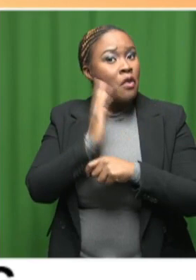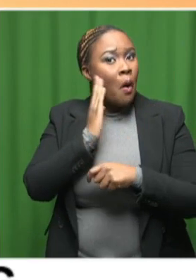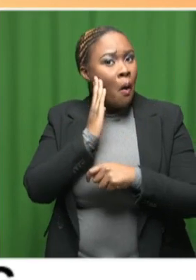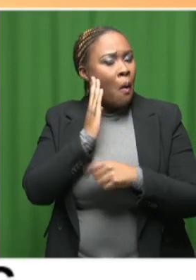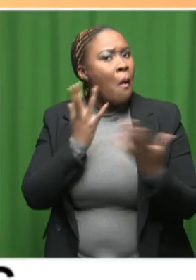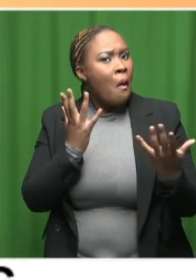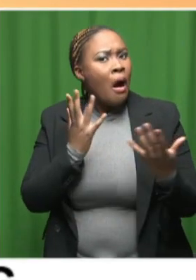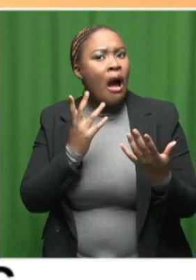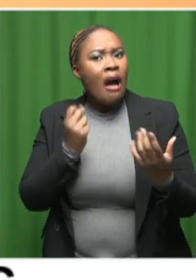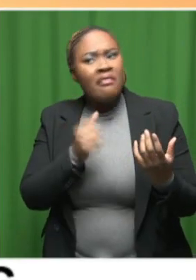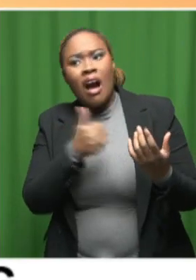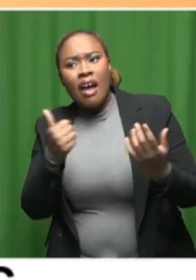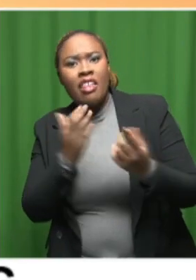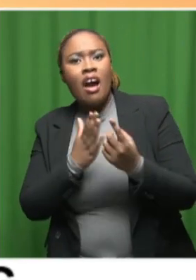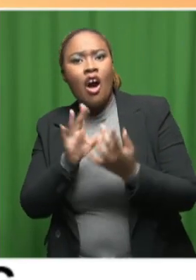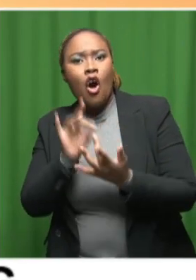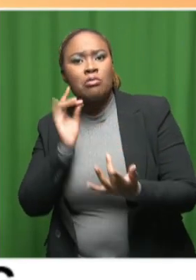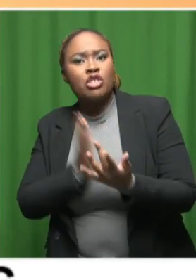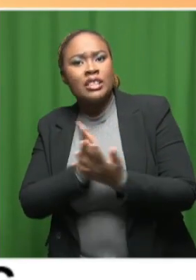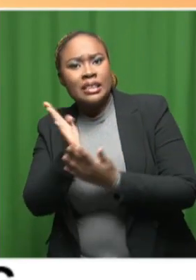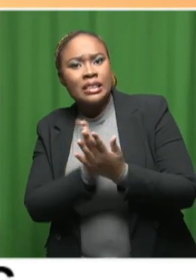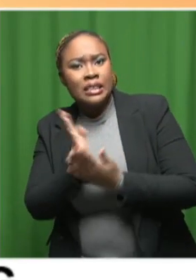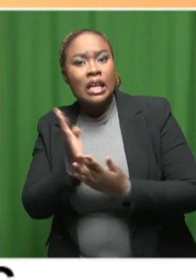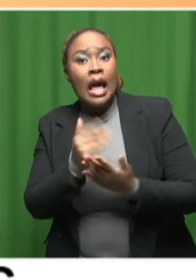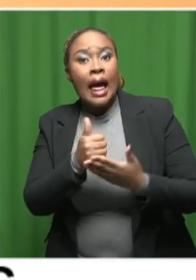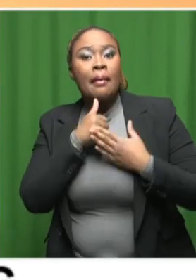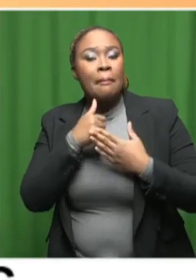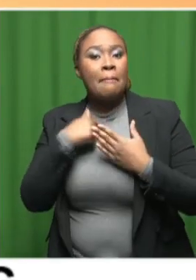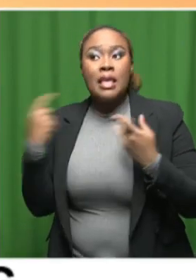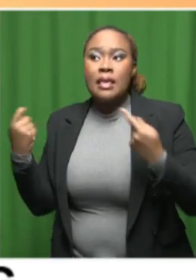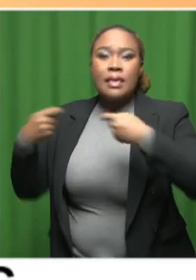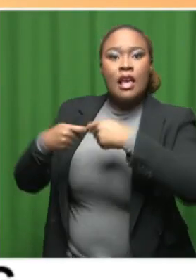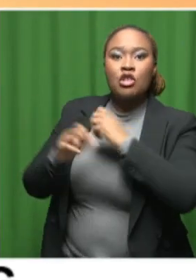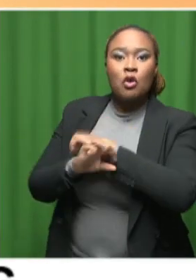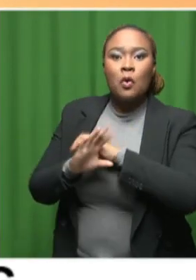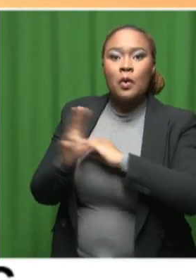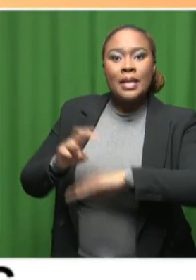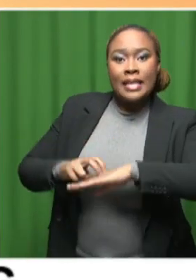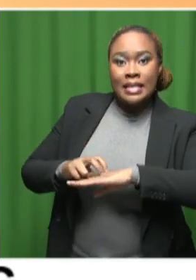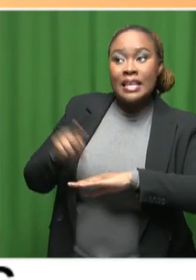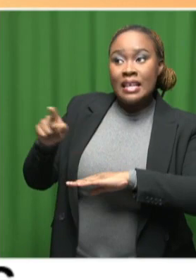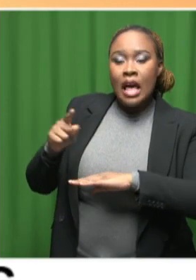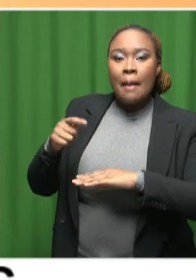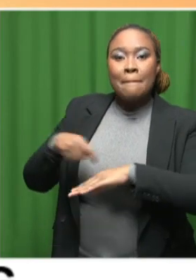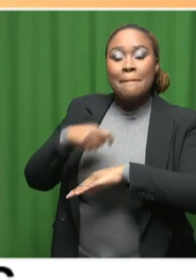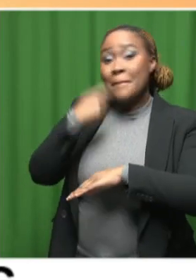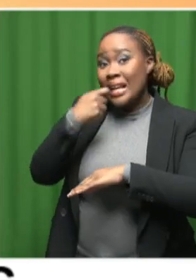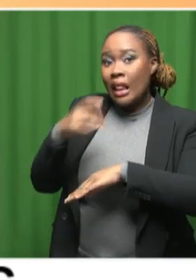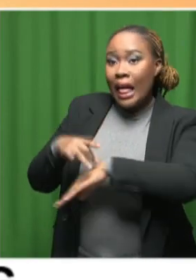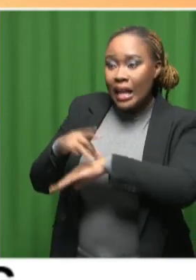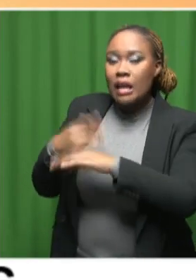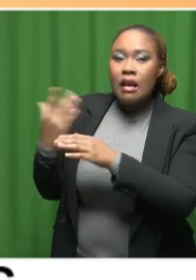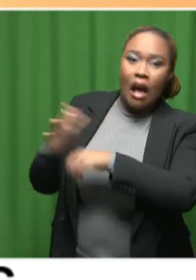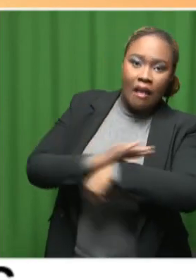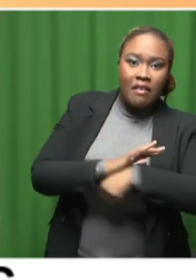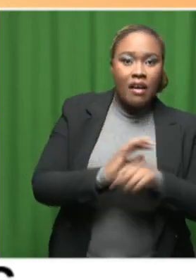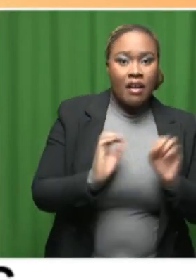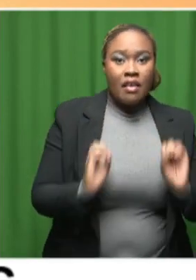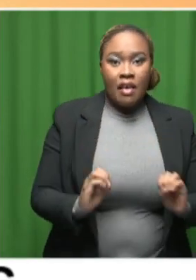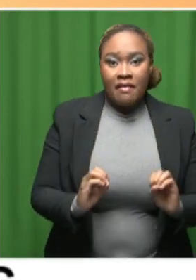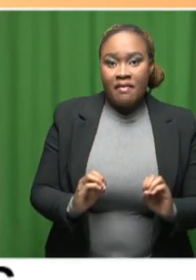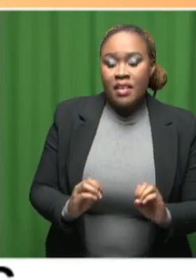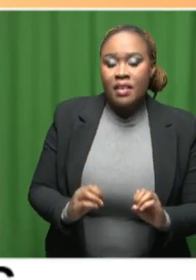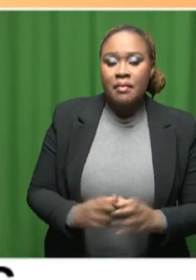error. So these are really things that affect both at the medical level and at the economic level. And these things are quite